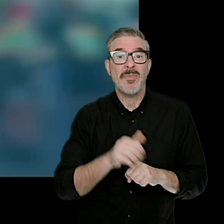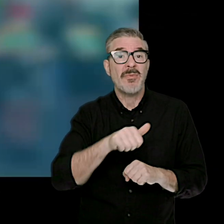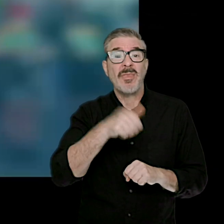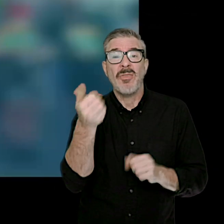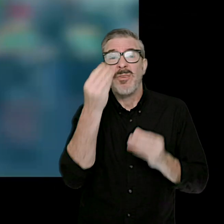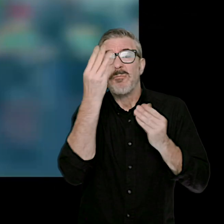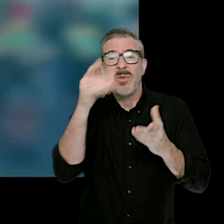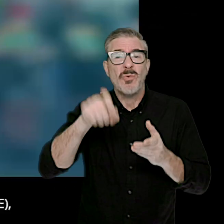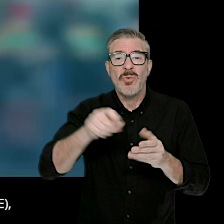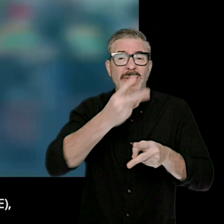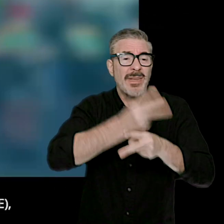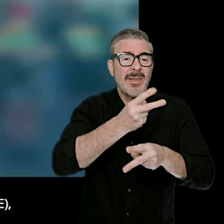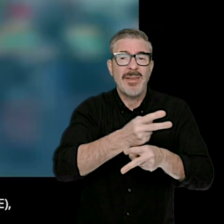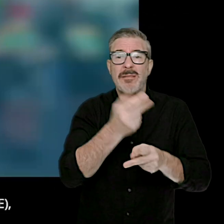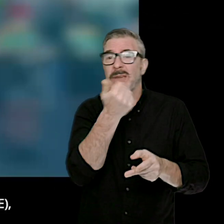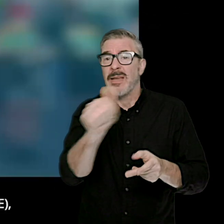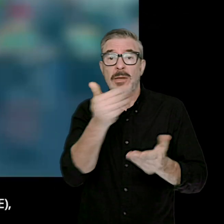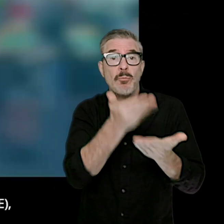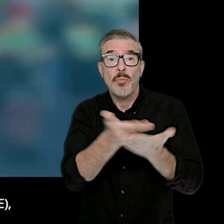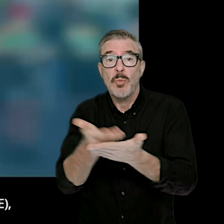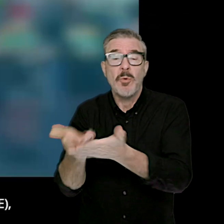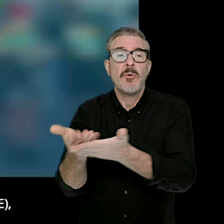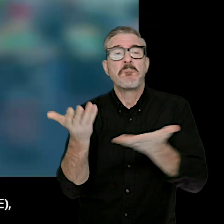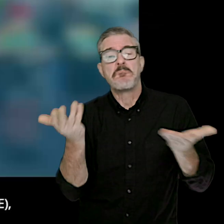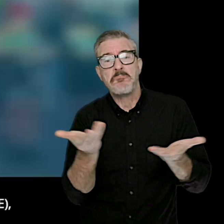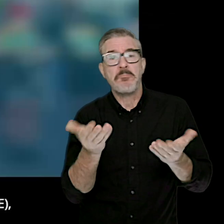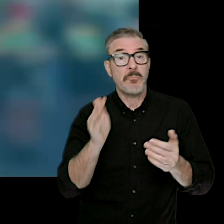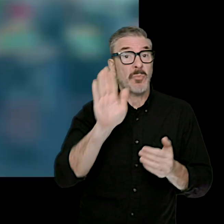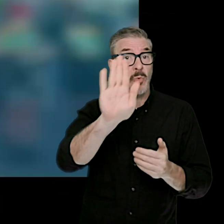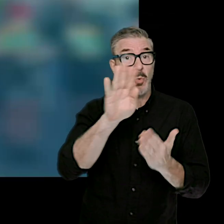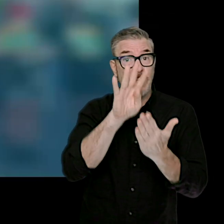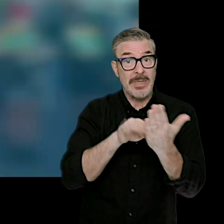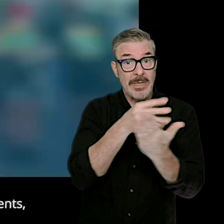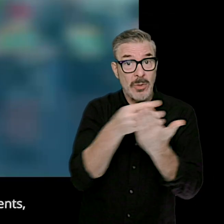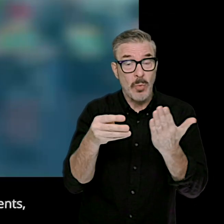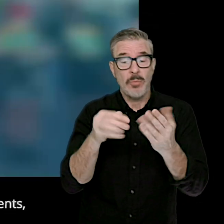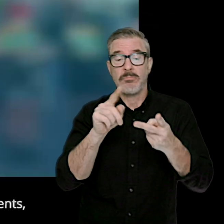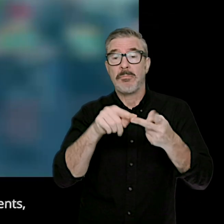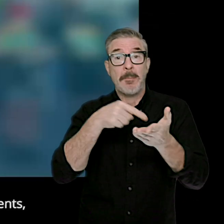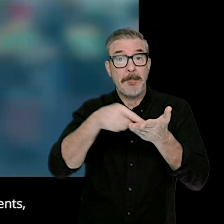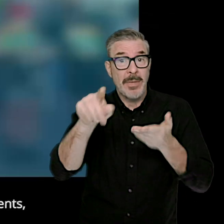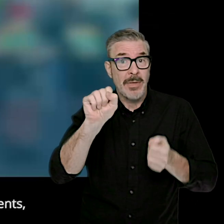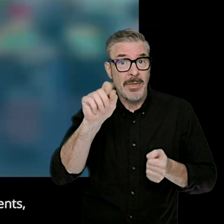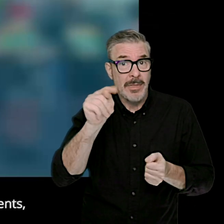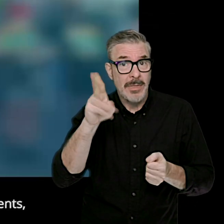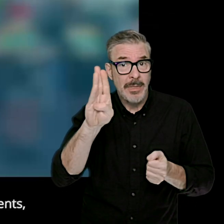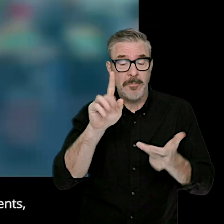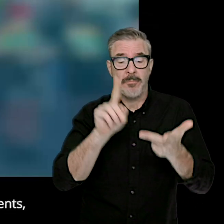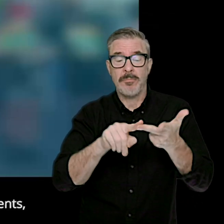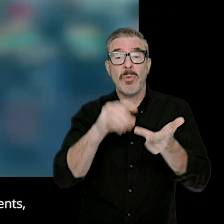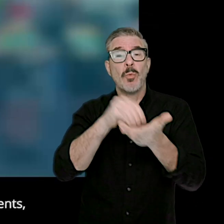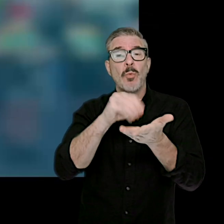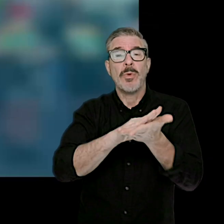pay stubs, record of employment, for short, ROE, bank statements,